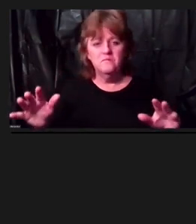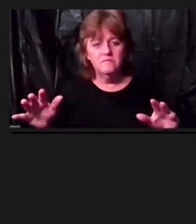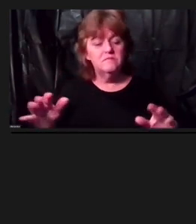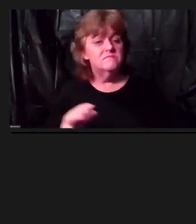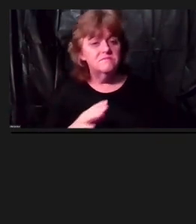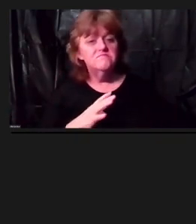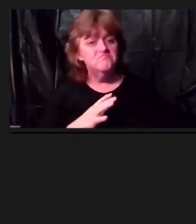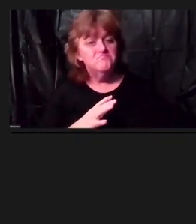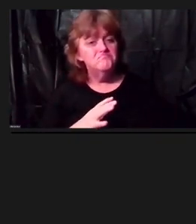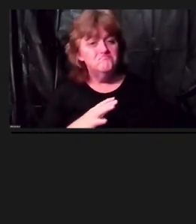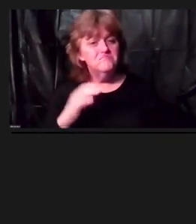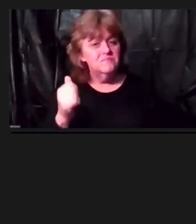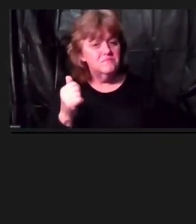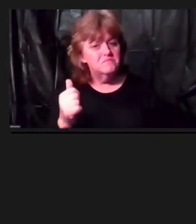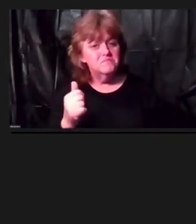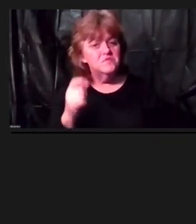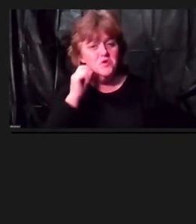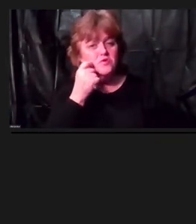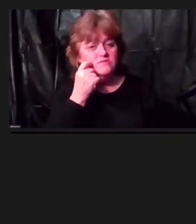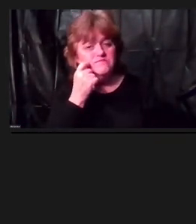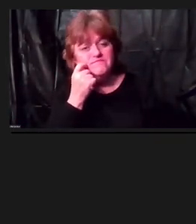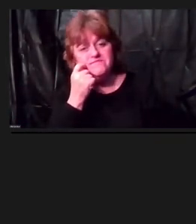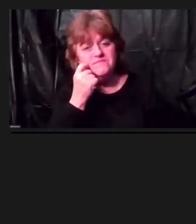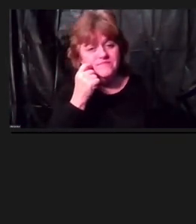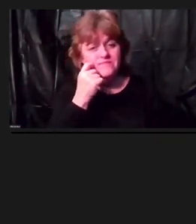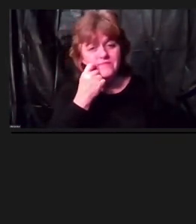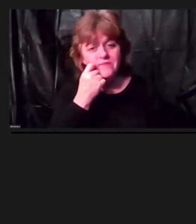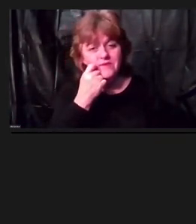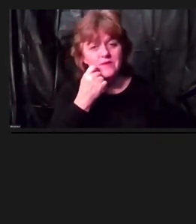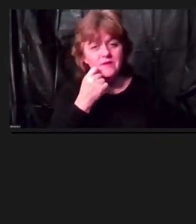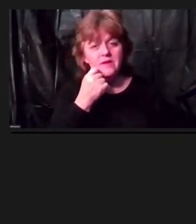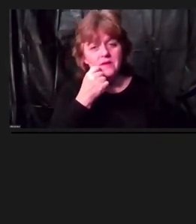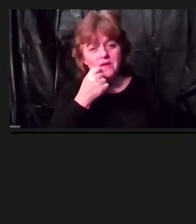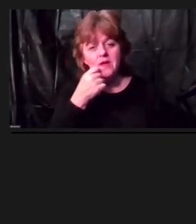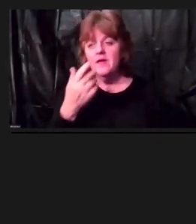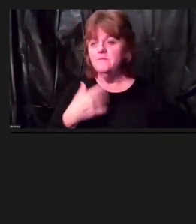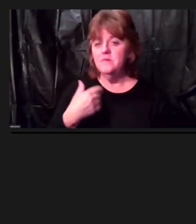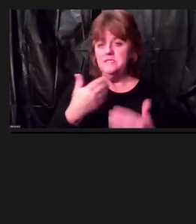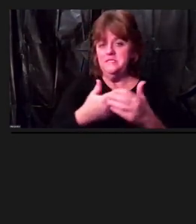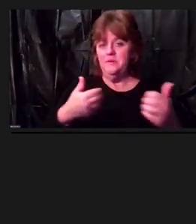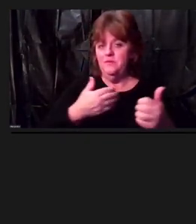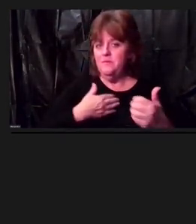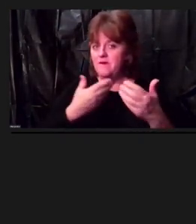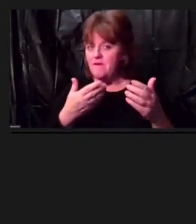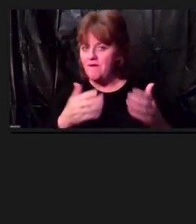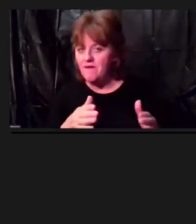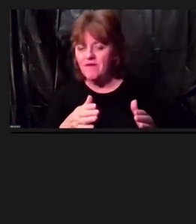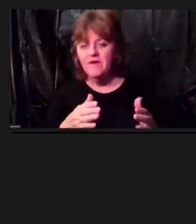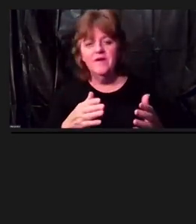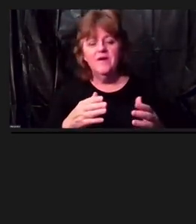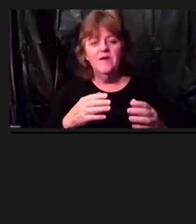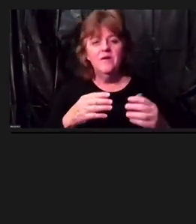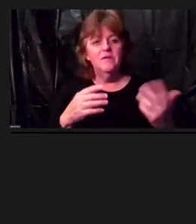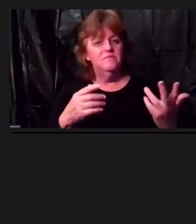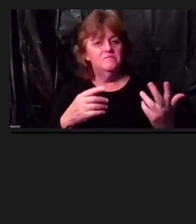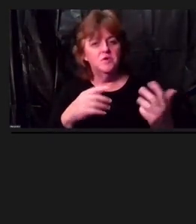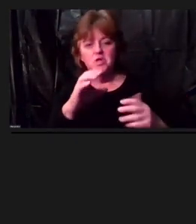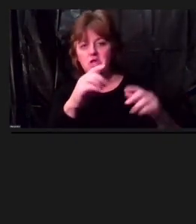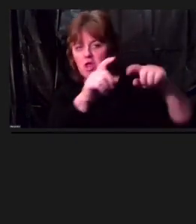But it's pretty close. You know, it's cool. I can actually lock my door. I have my own office. I've got a closet. I have a